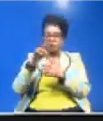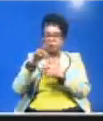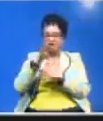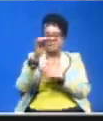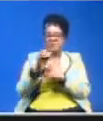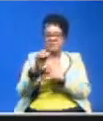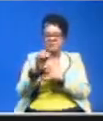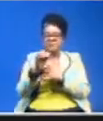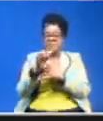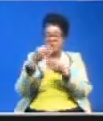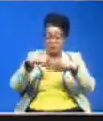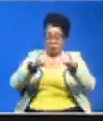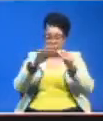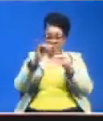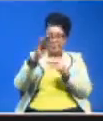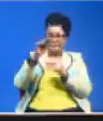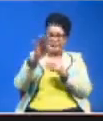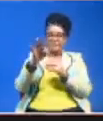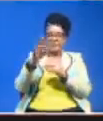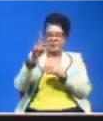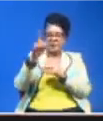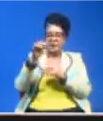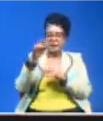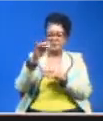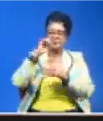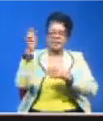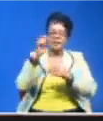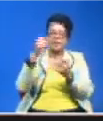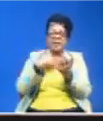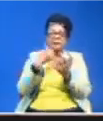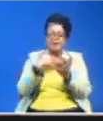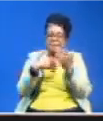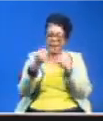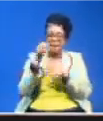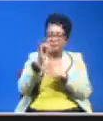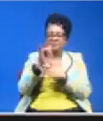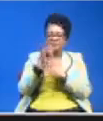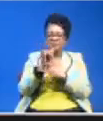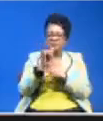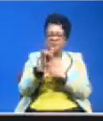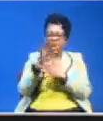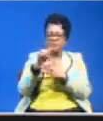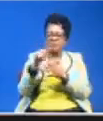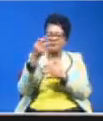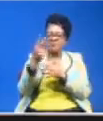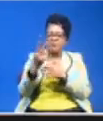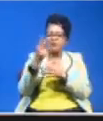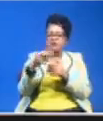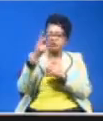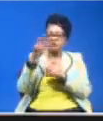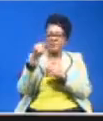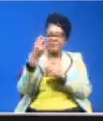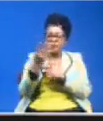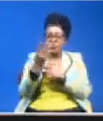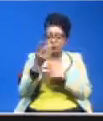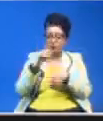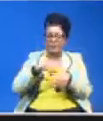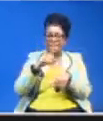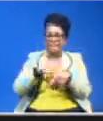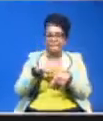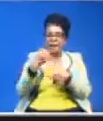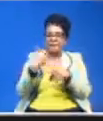2%. According to the IMF database, Kenya has been paying the surcharges since February 2024 after breaching